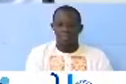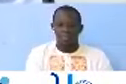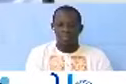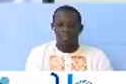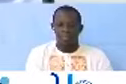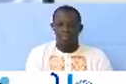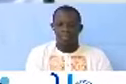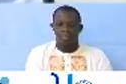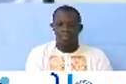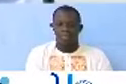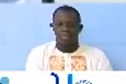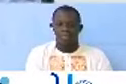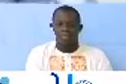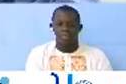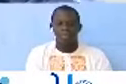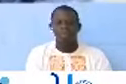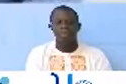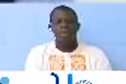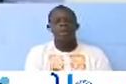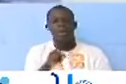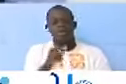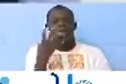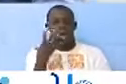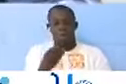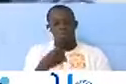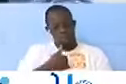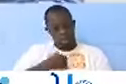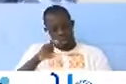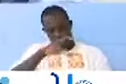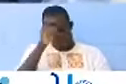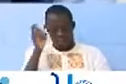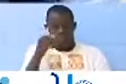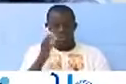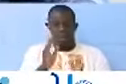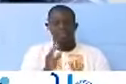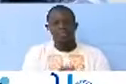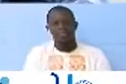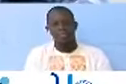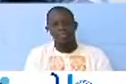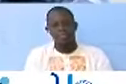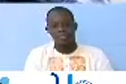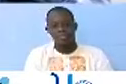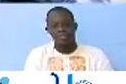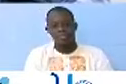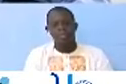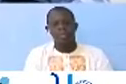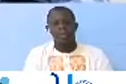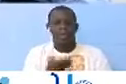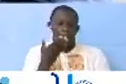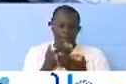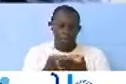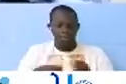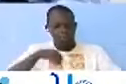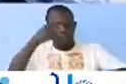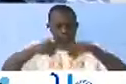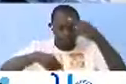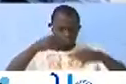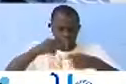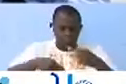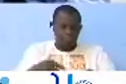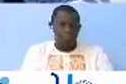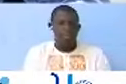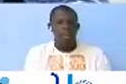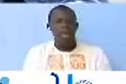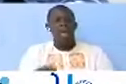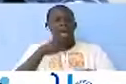This is how I work. Please continue. Tenten. So Neo